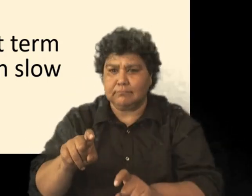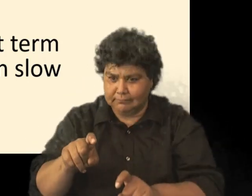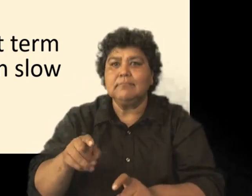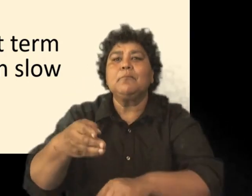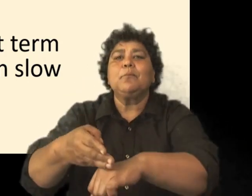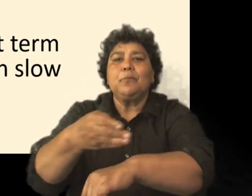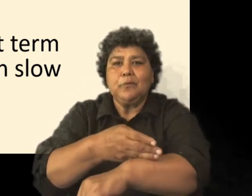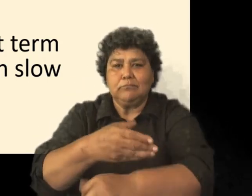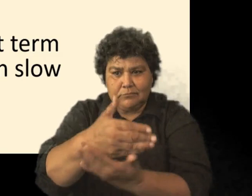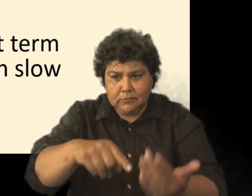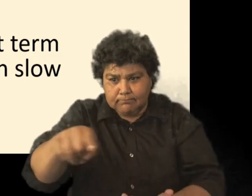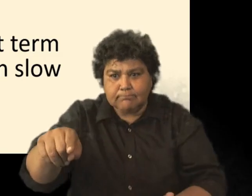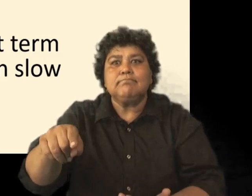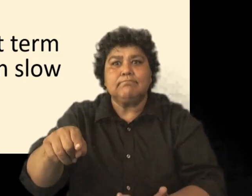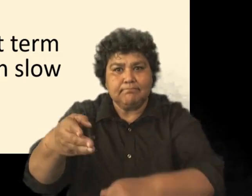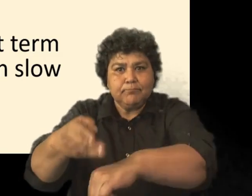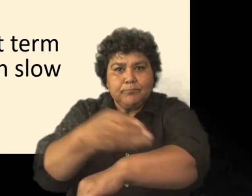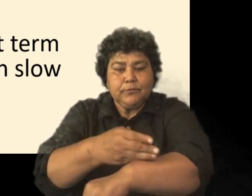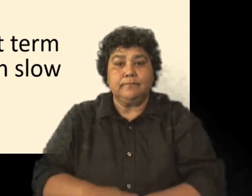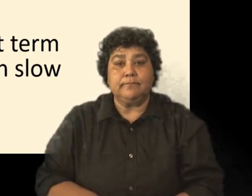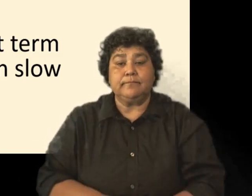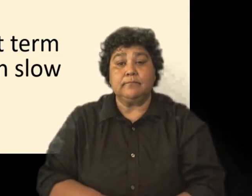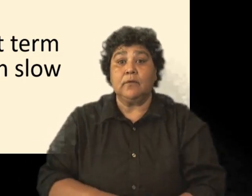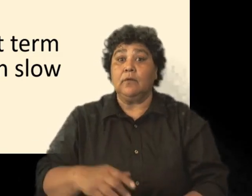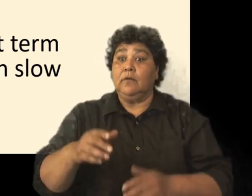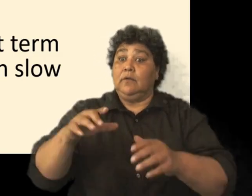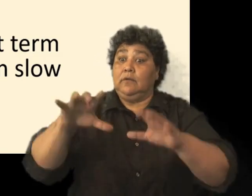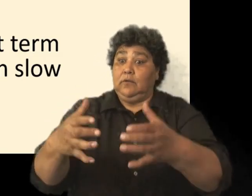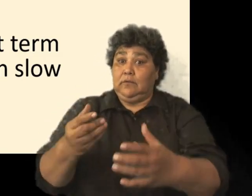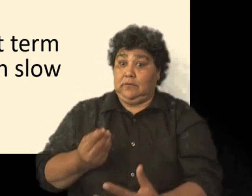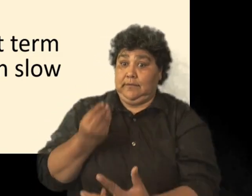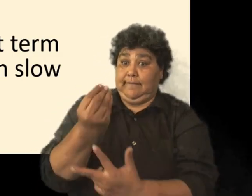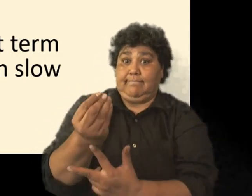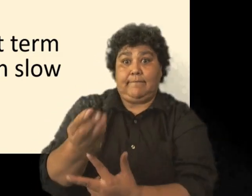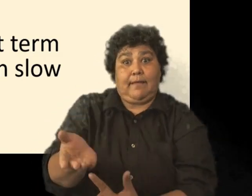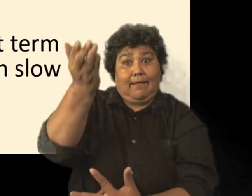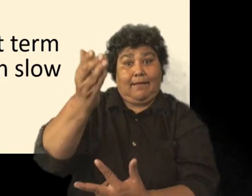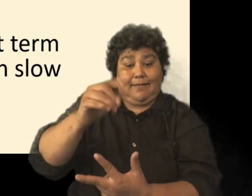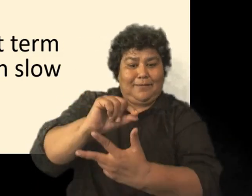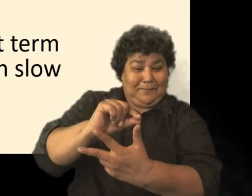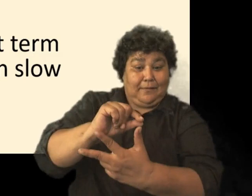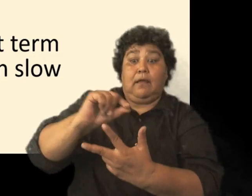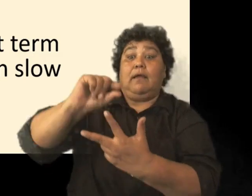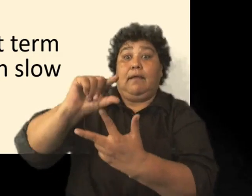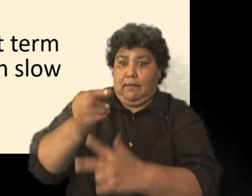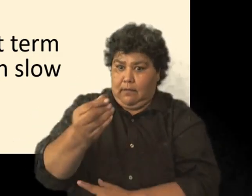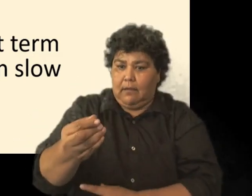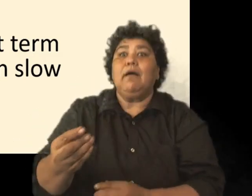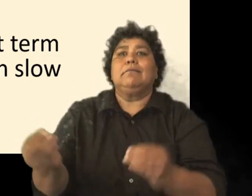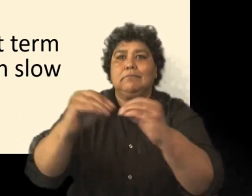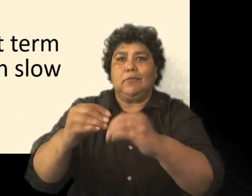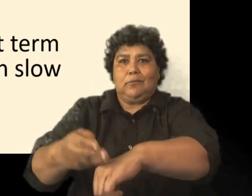evidence of improvement in some patients, more so in patients receiving a high dose versus a low dose of